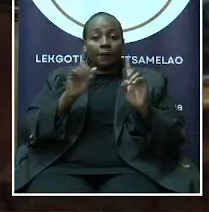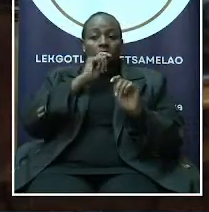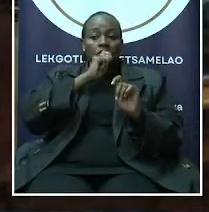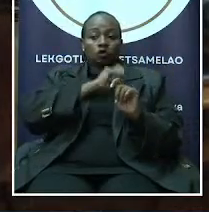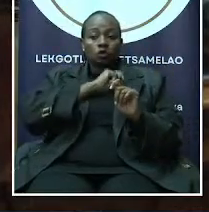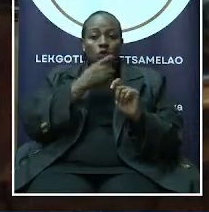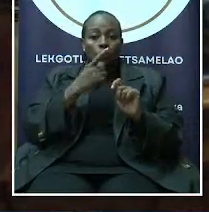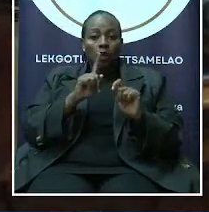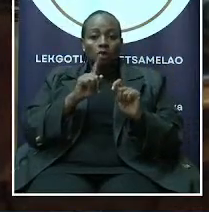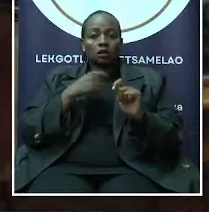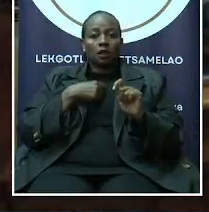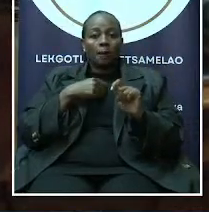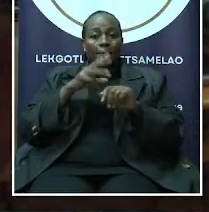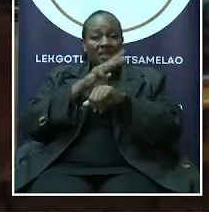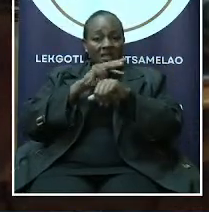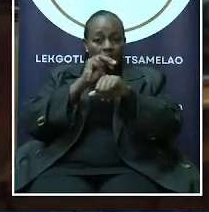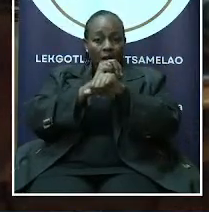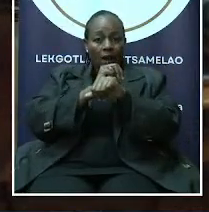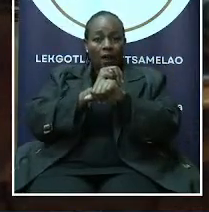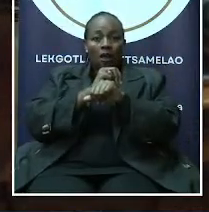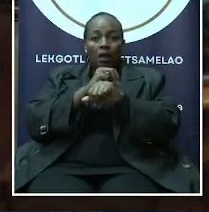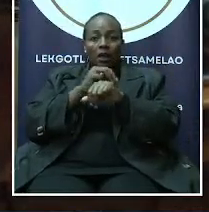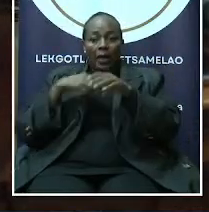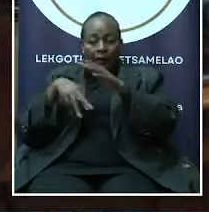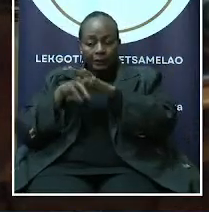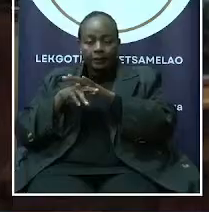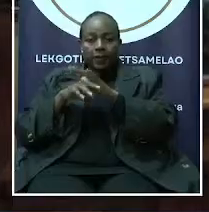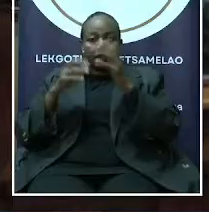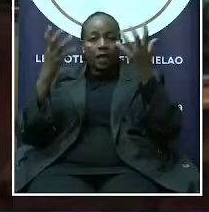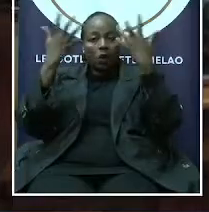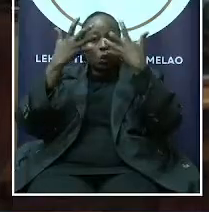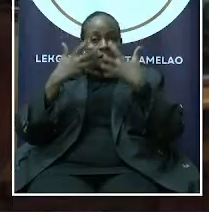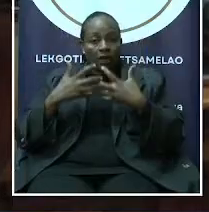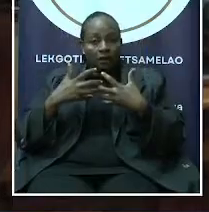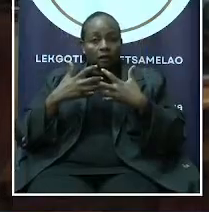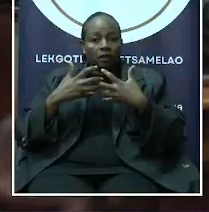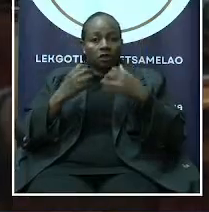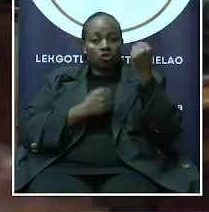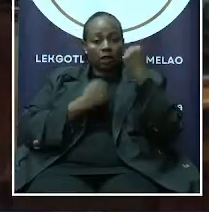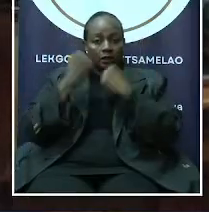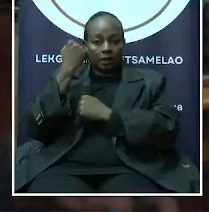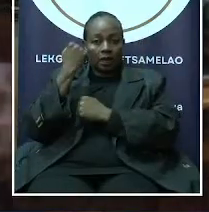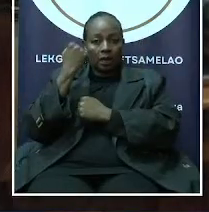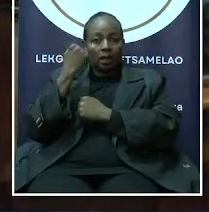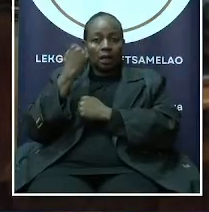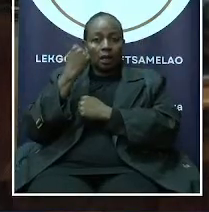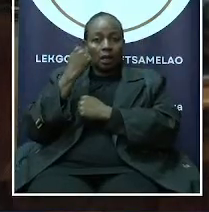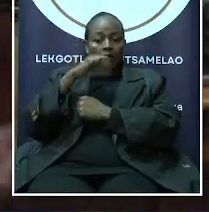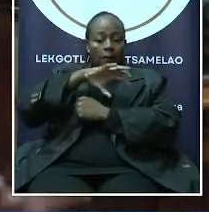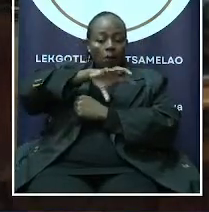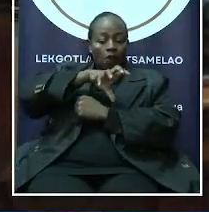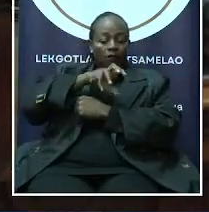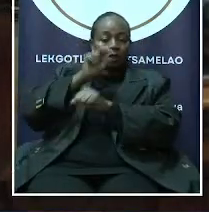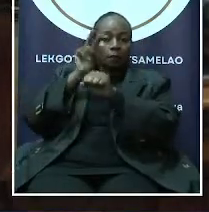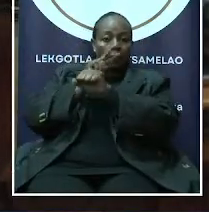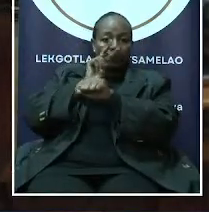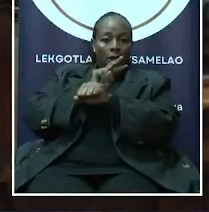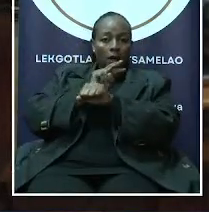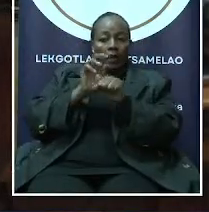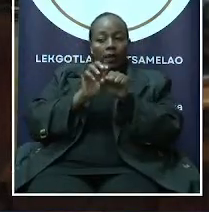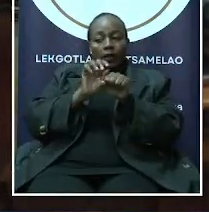is Maspales and regions are the coordinating structures in Mangaung. The province oversees and passes it on